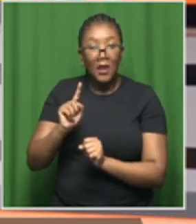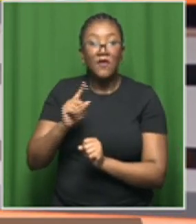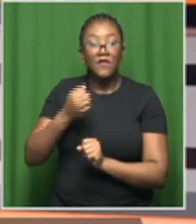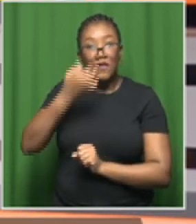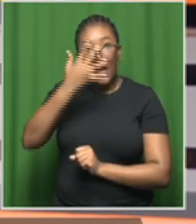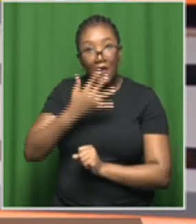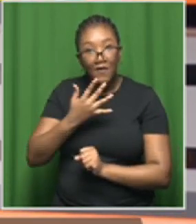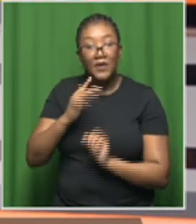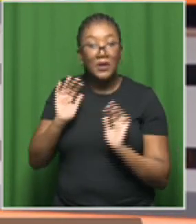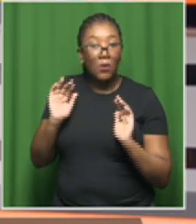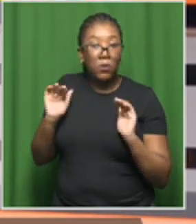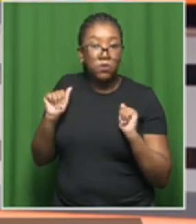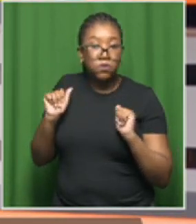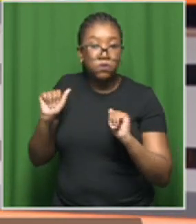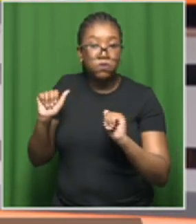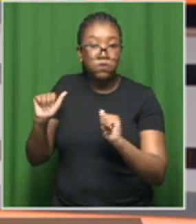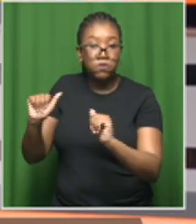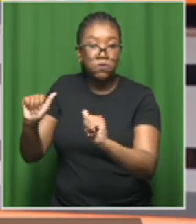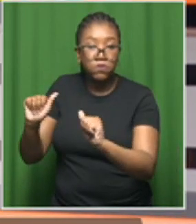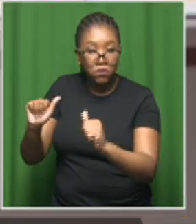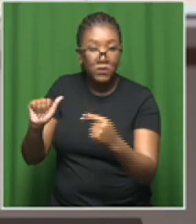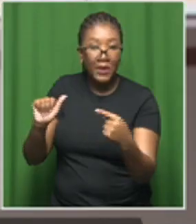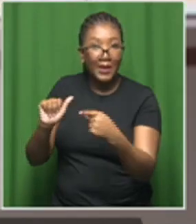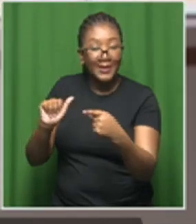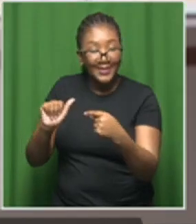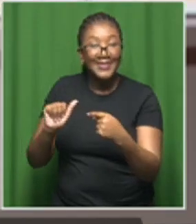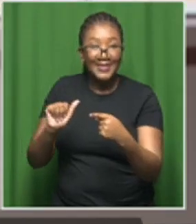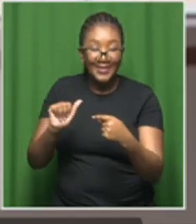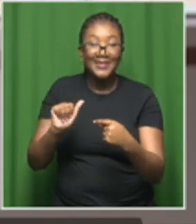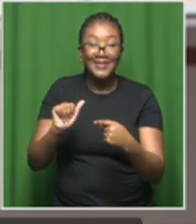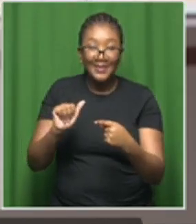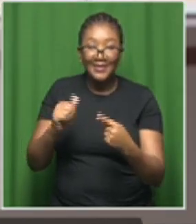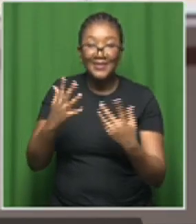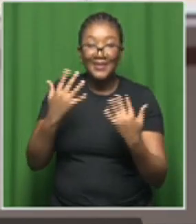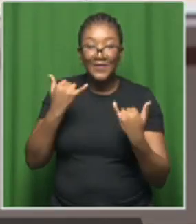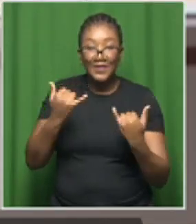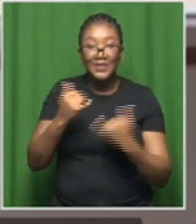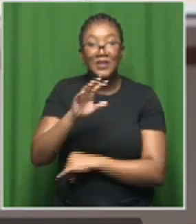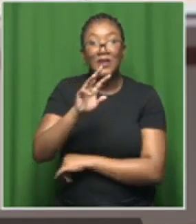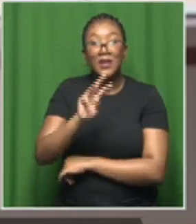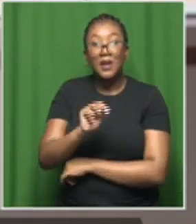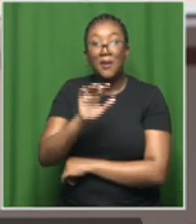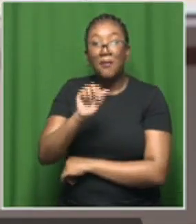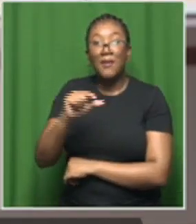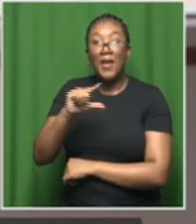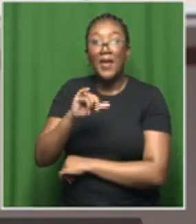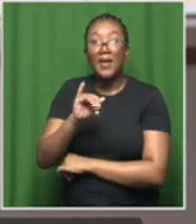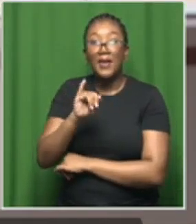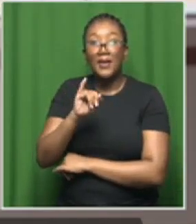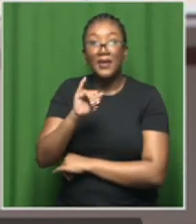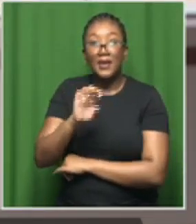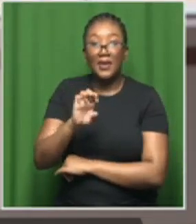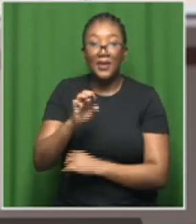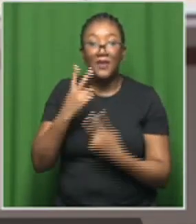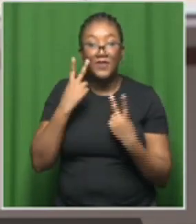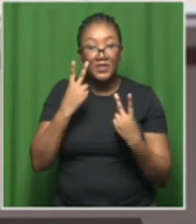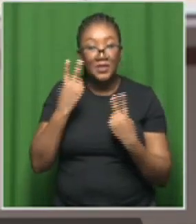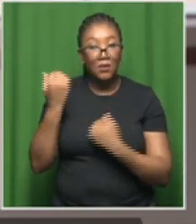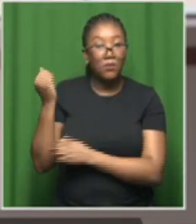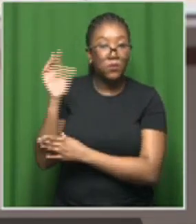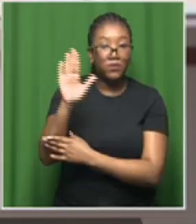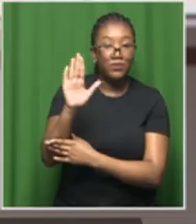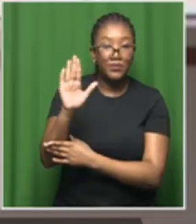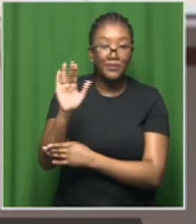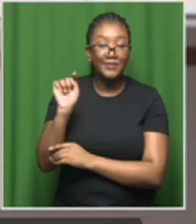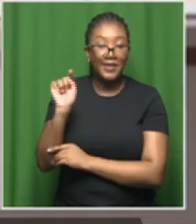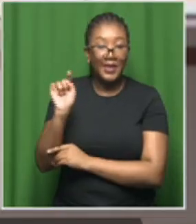Africans and as well as transformation. Just take us through that. Precisely. I mean, if you look at the Maggie Laubser, for example, that you'll see on the screen, is